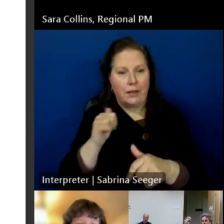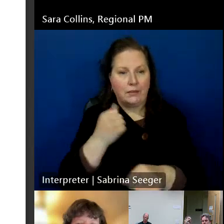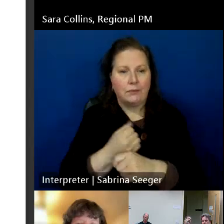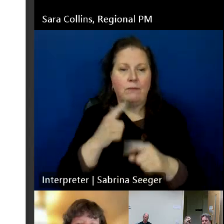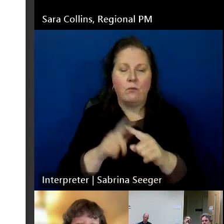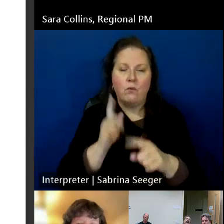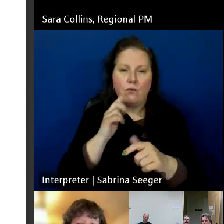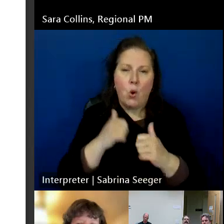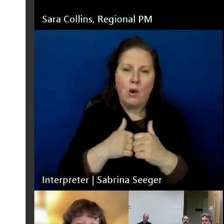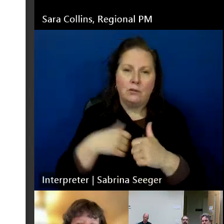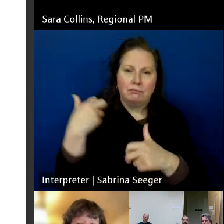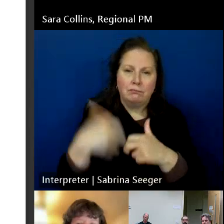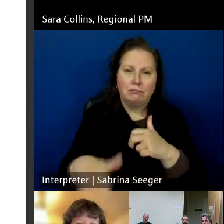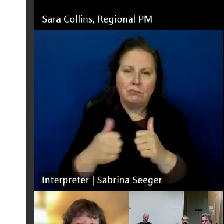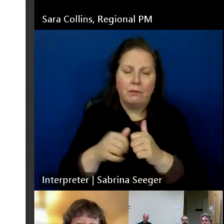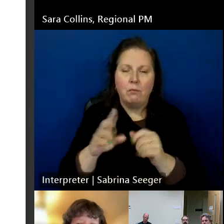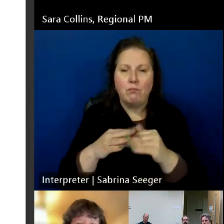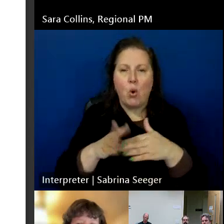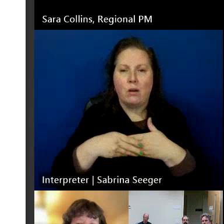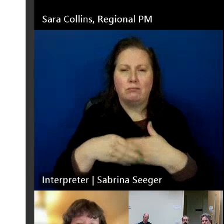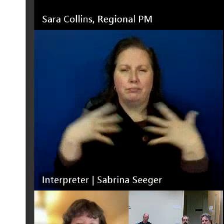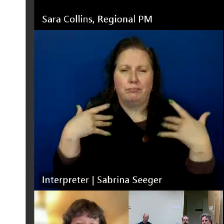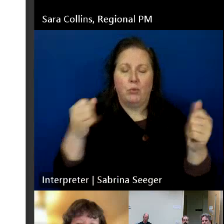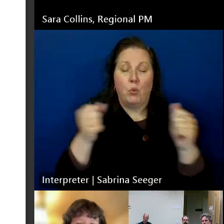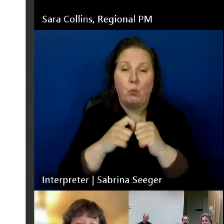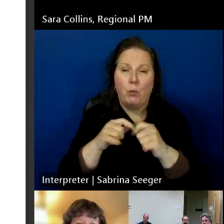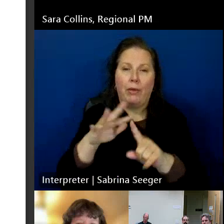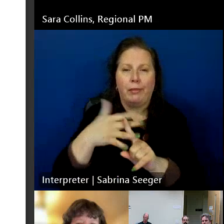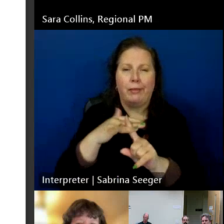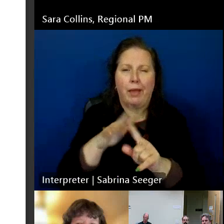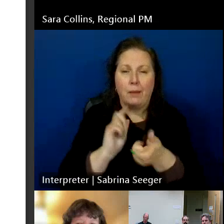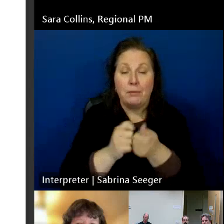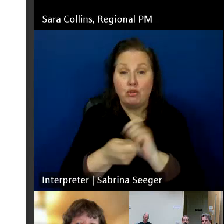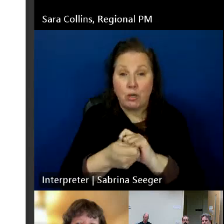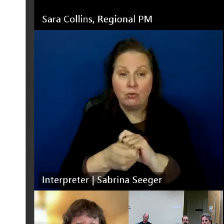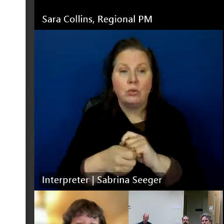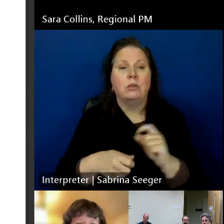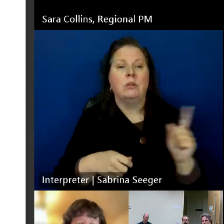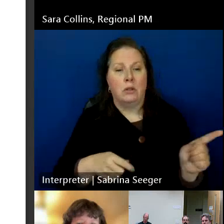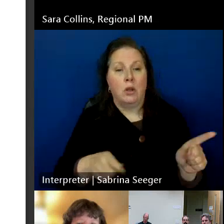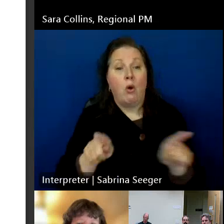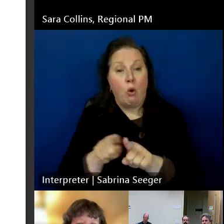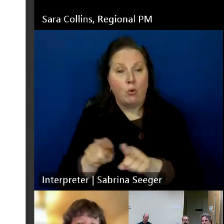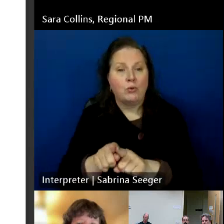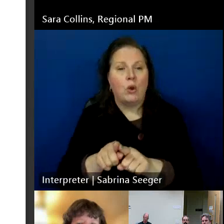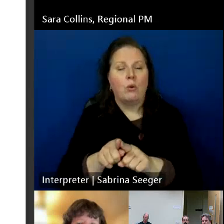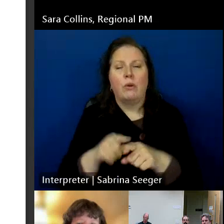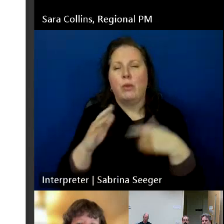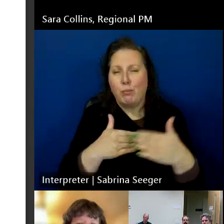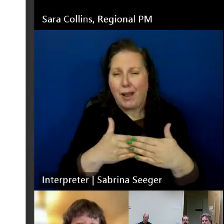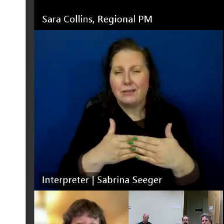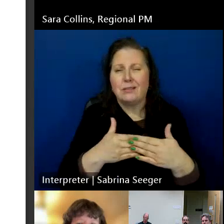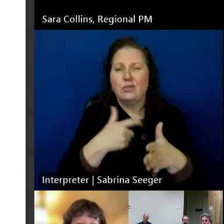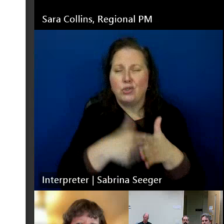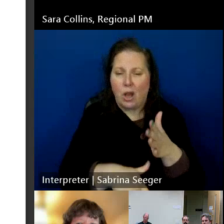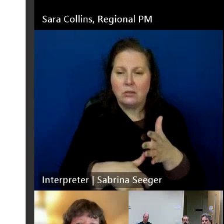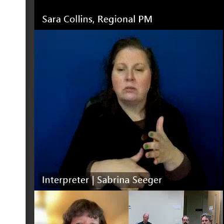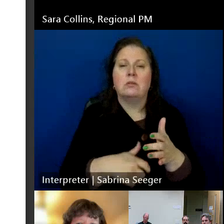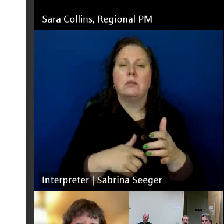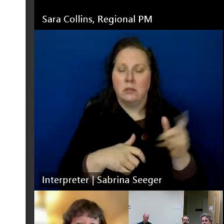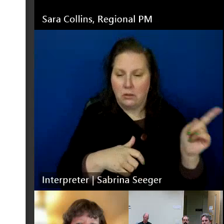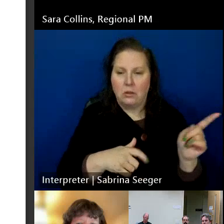and becoming more resilient to climate change. And the process and costs and protocols associated with